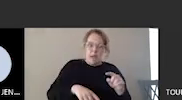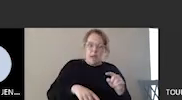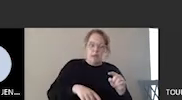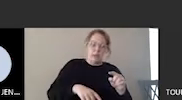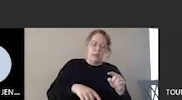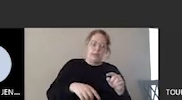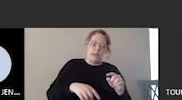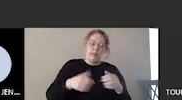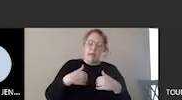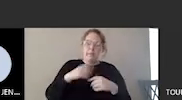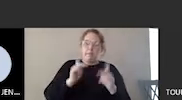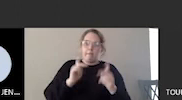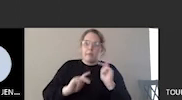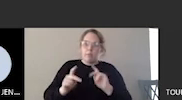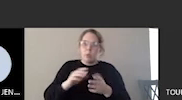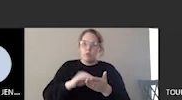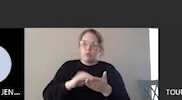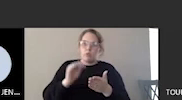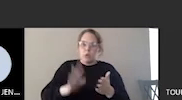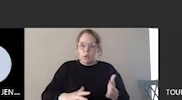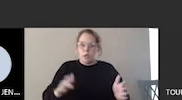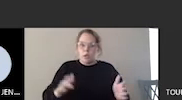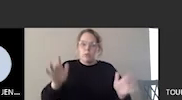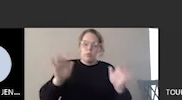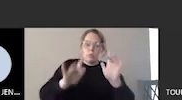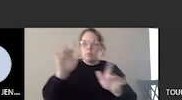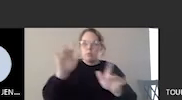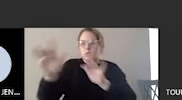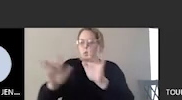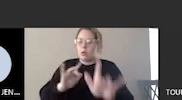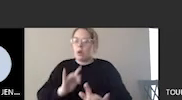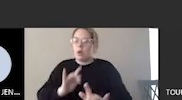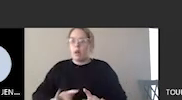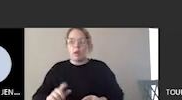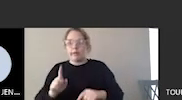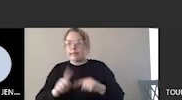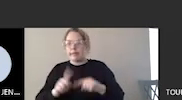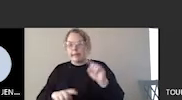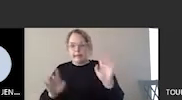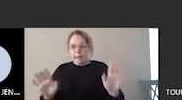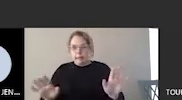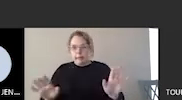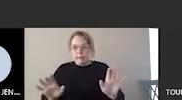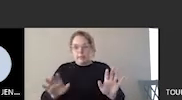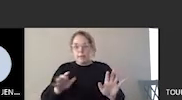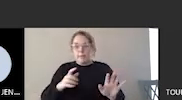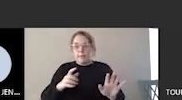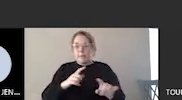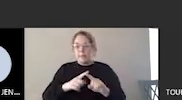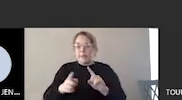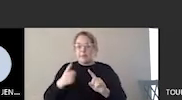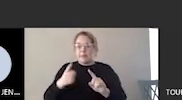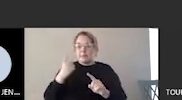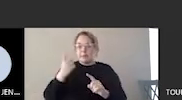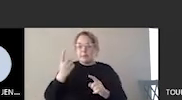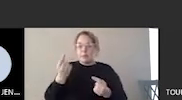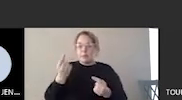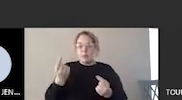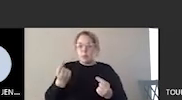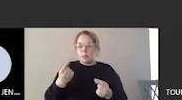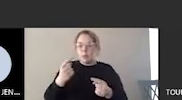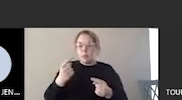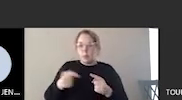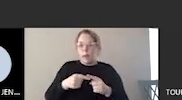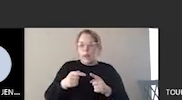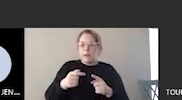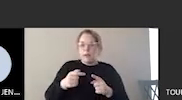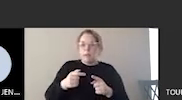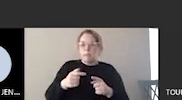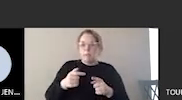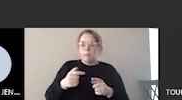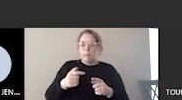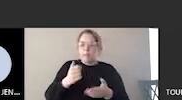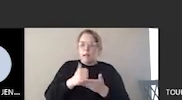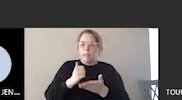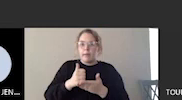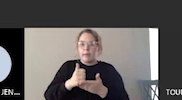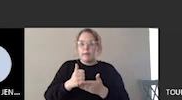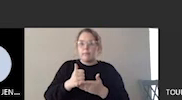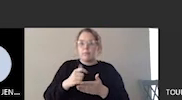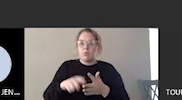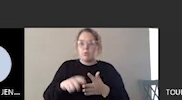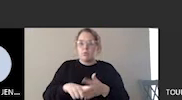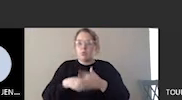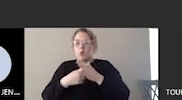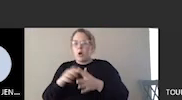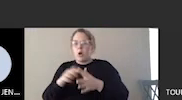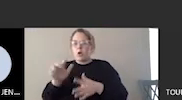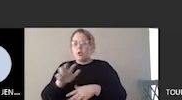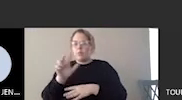surfaces and playing with everything. But one of the things we do when we're giving them their orientation to beginning 3D design